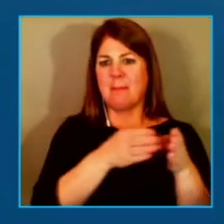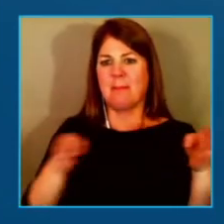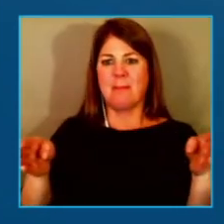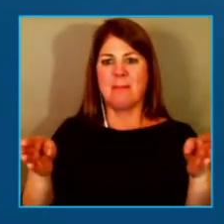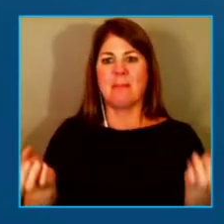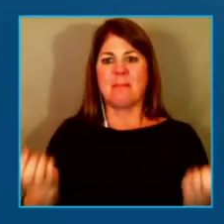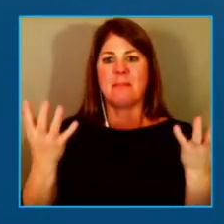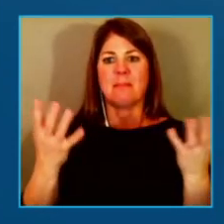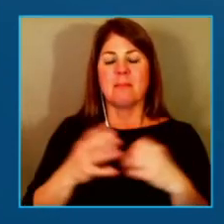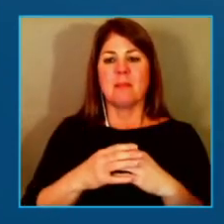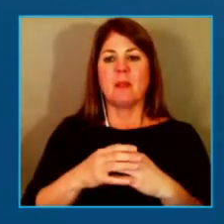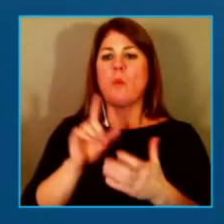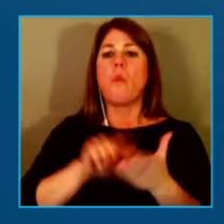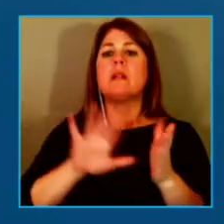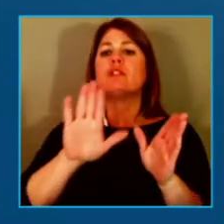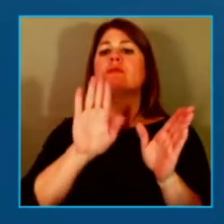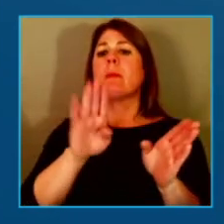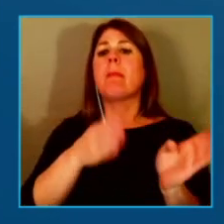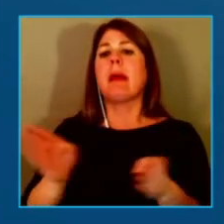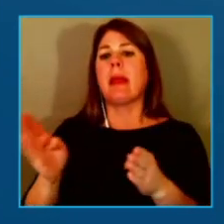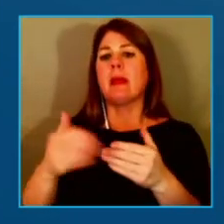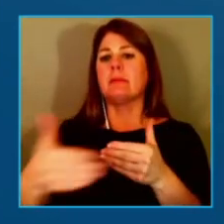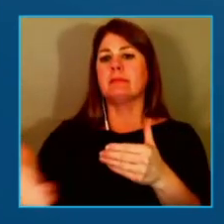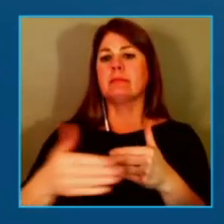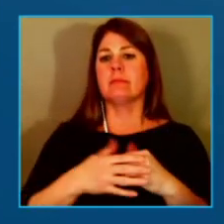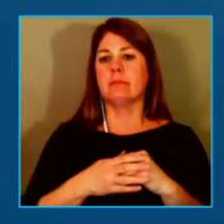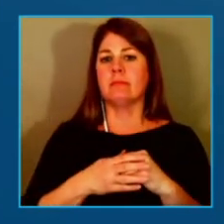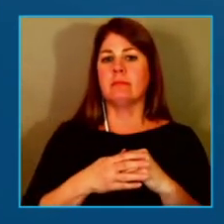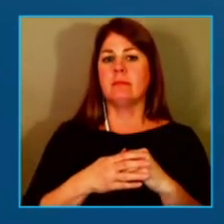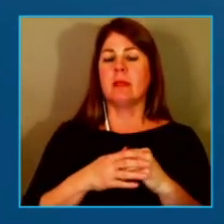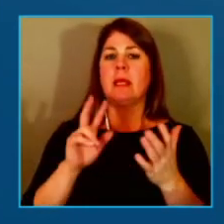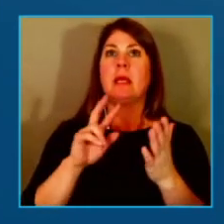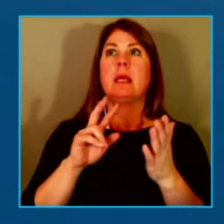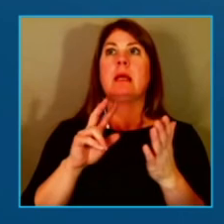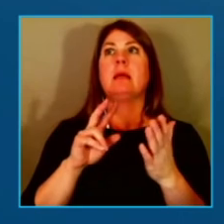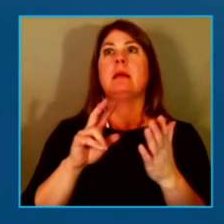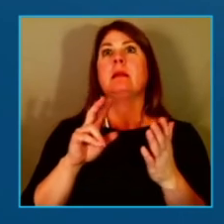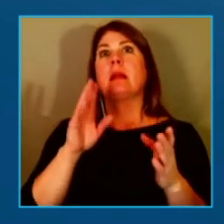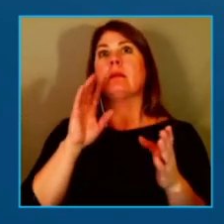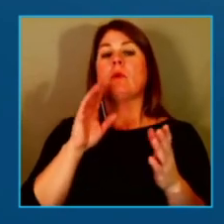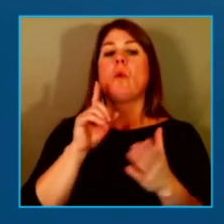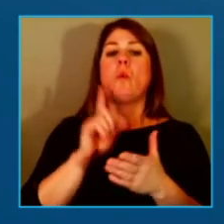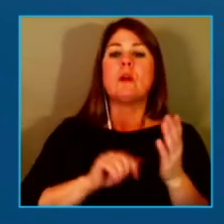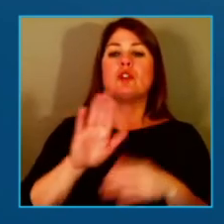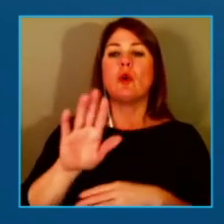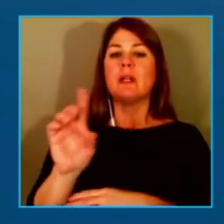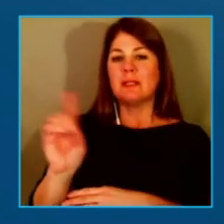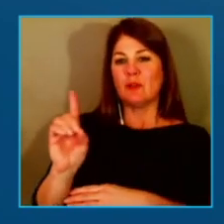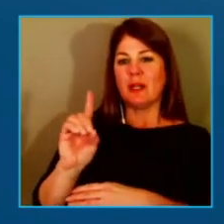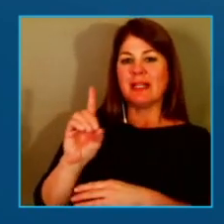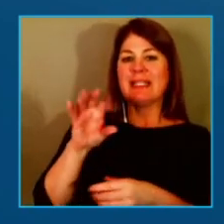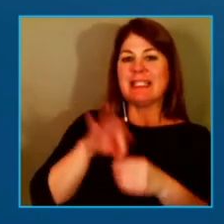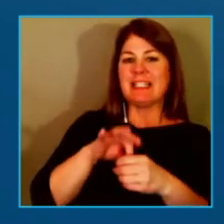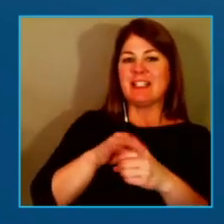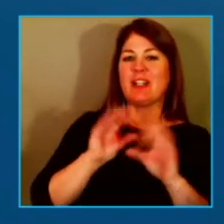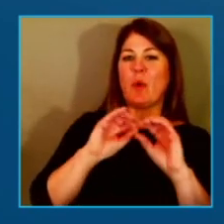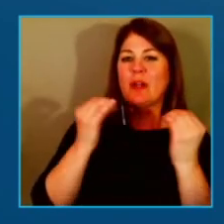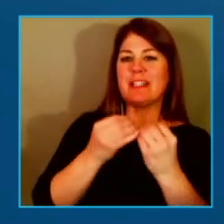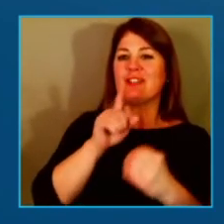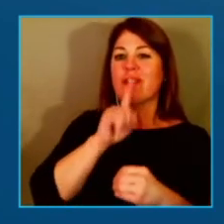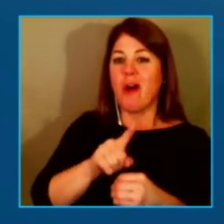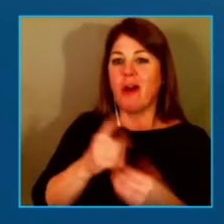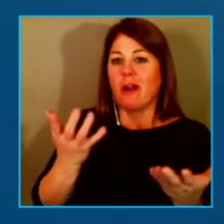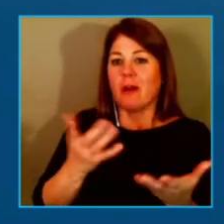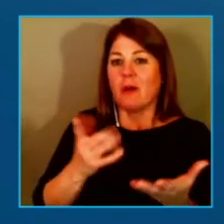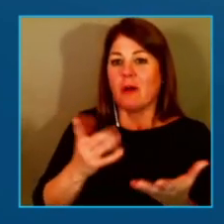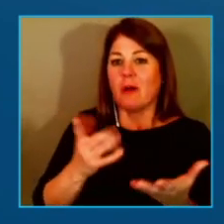plan moving forward around what your Democratic constituency organizations are